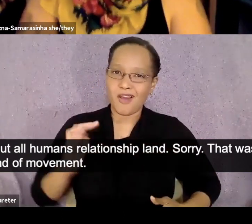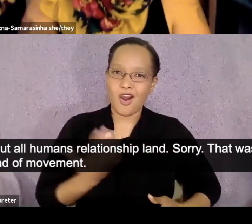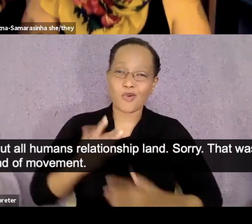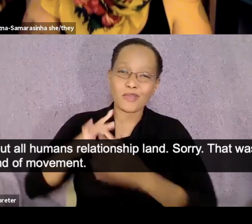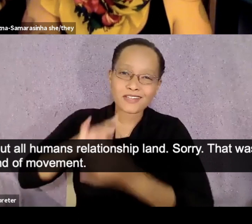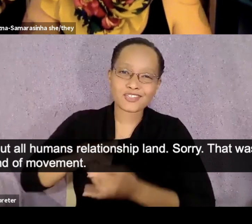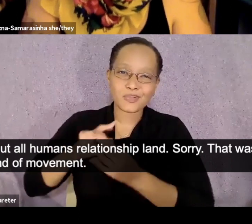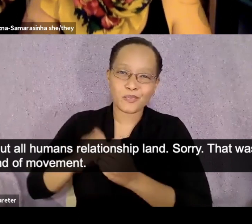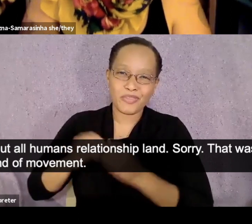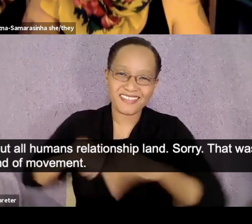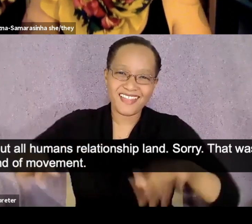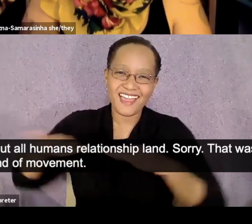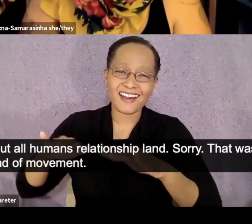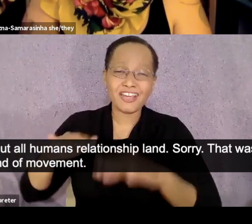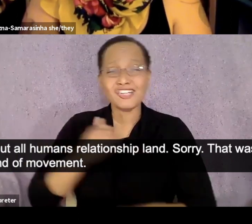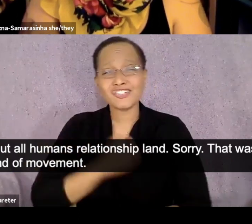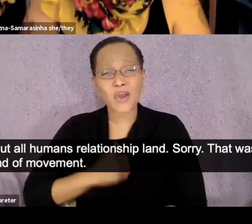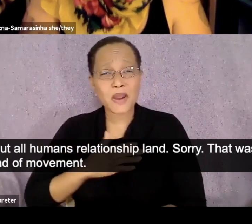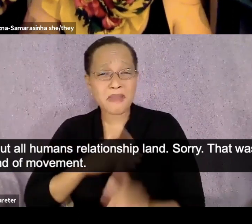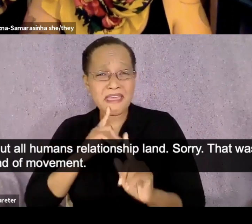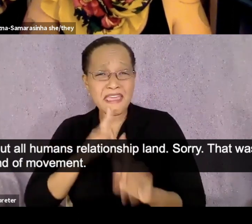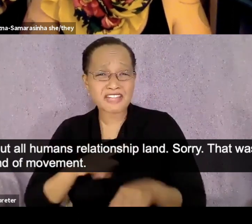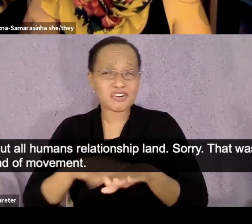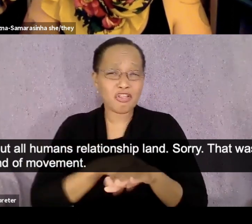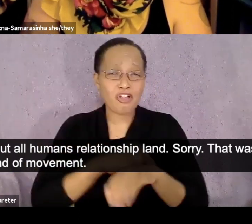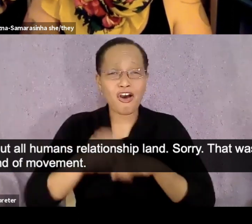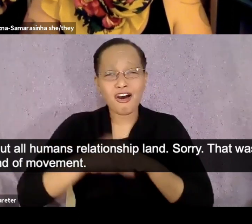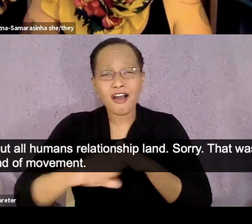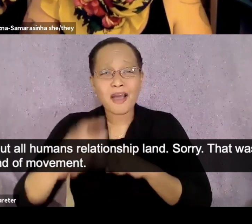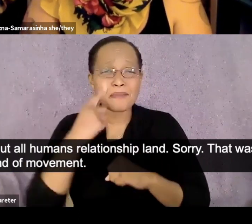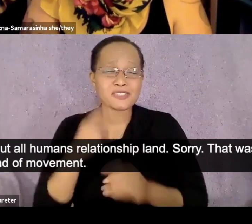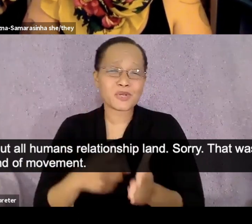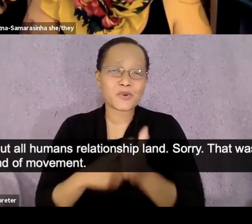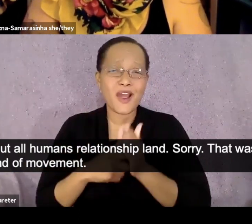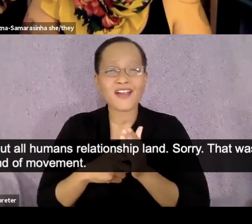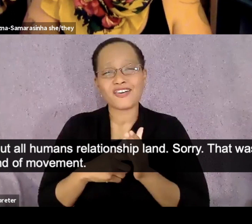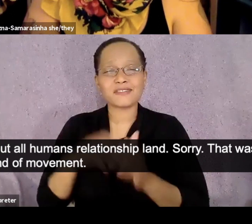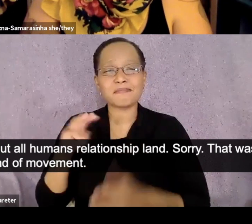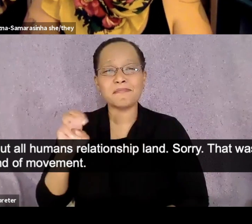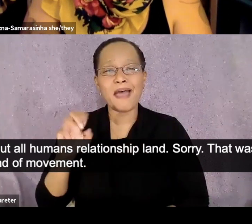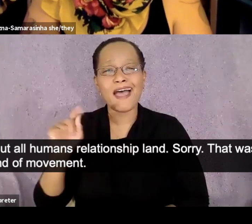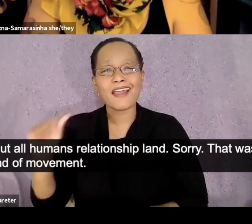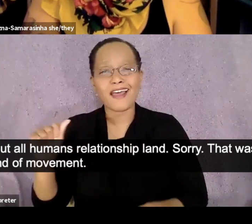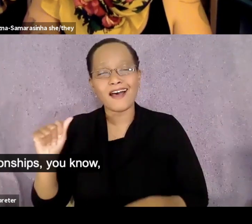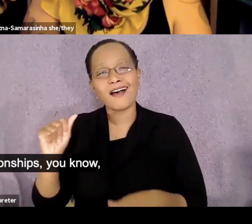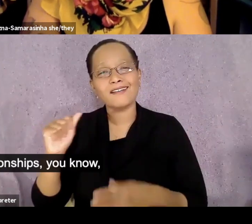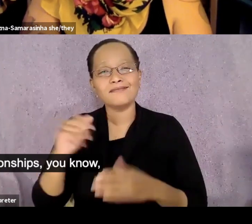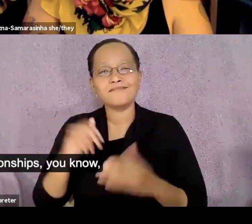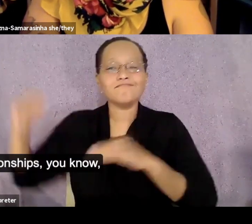long, meandering answer because it kind of is a meta thinking that goes into the kind of movement,